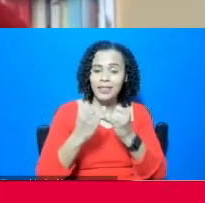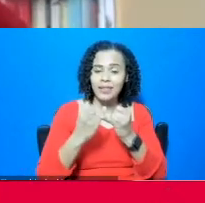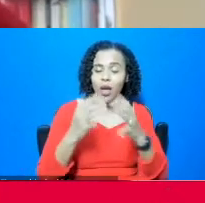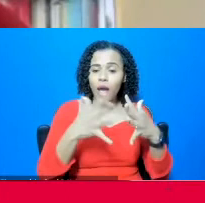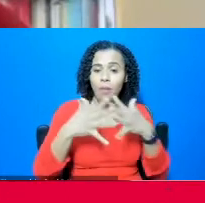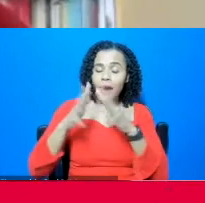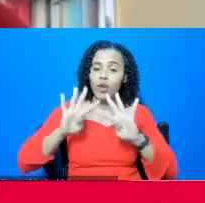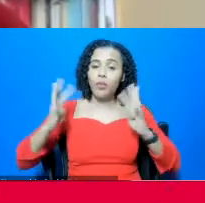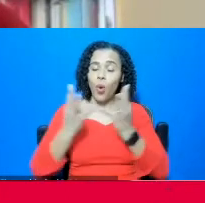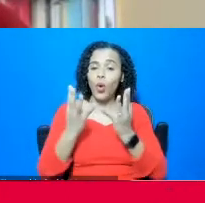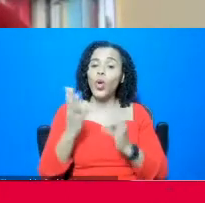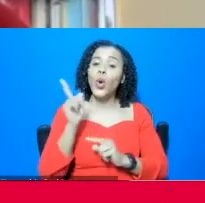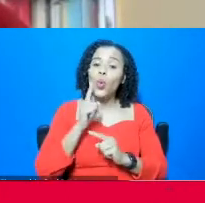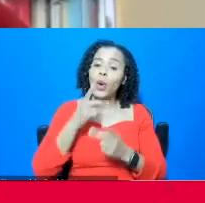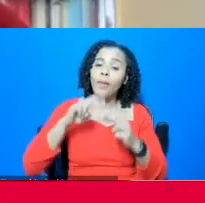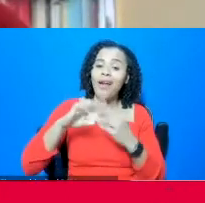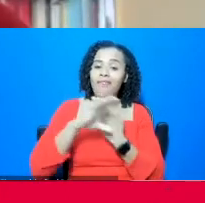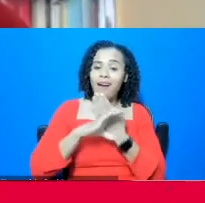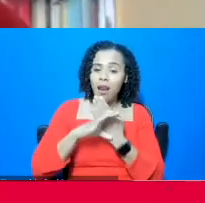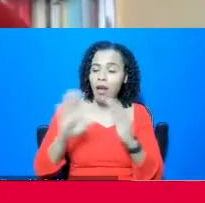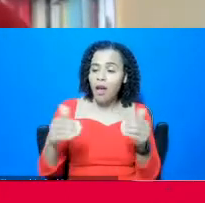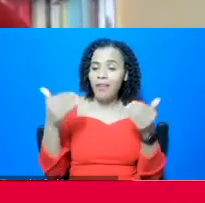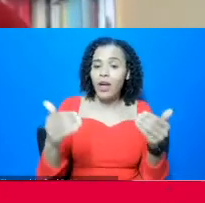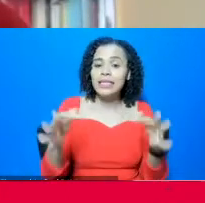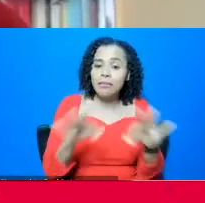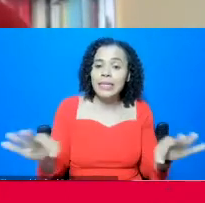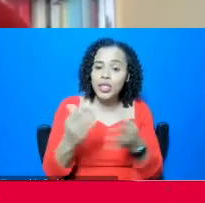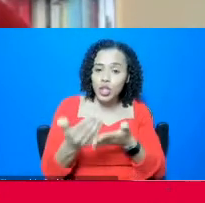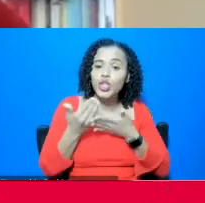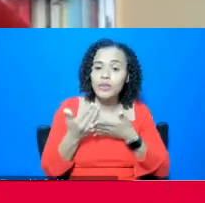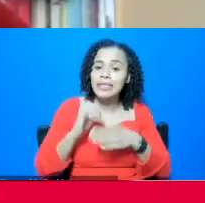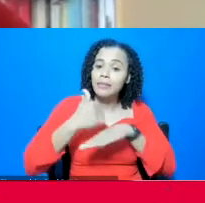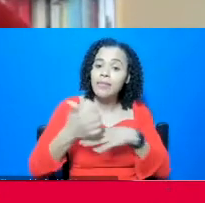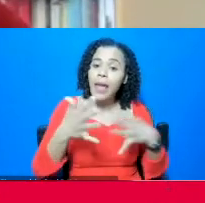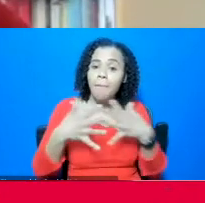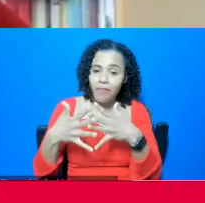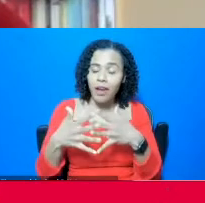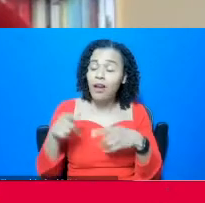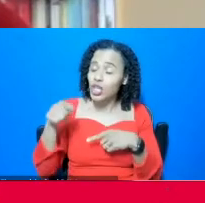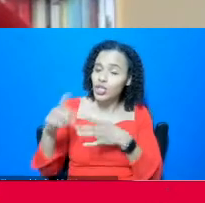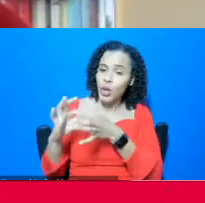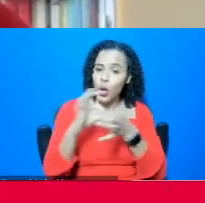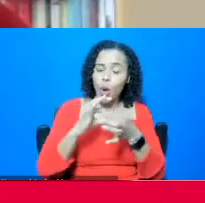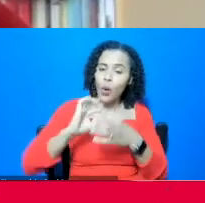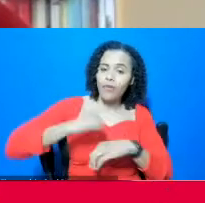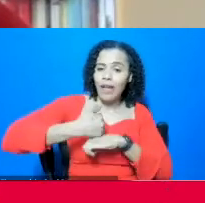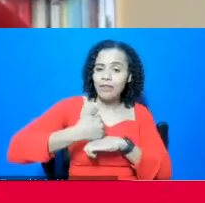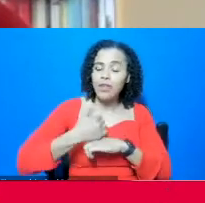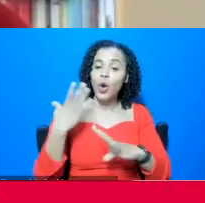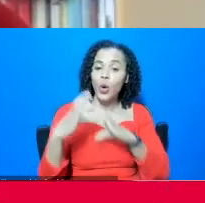Color, Advancing Peace and Security, for which she serves as a co-founder of